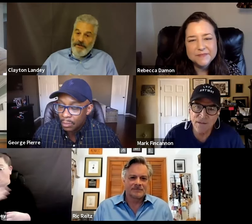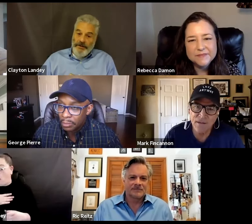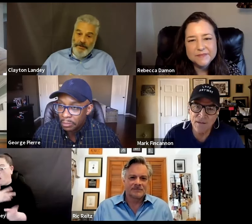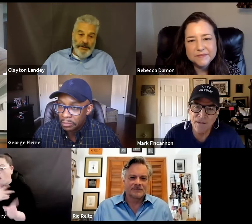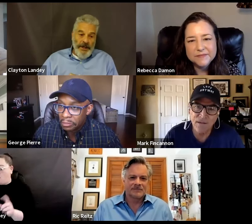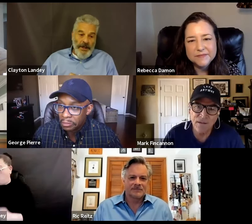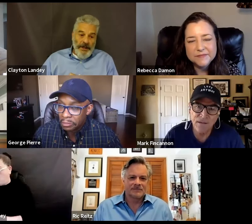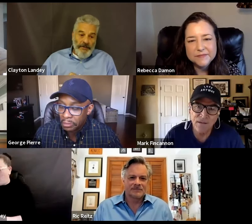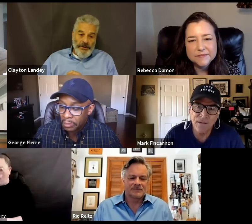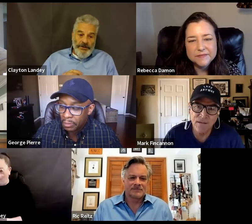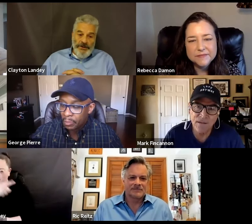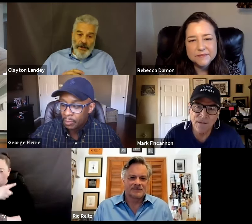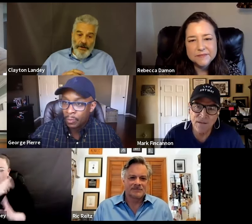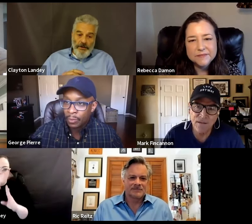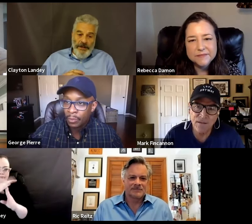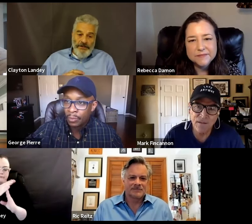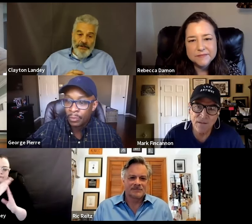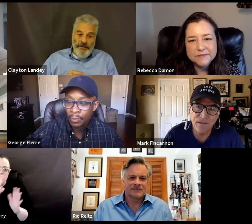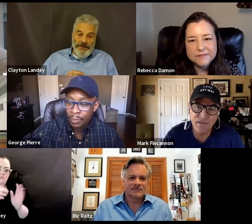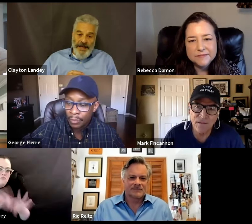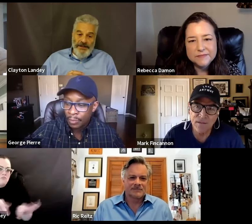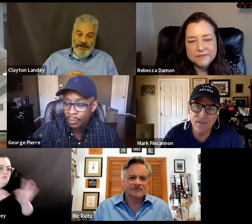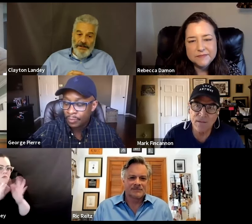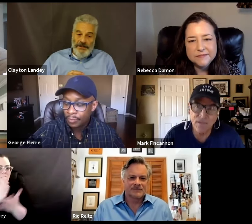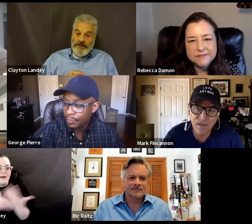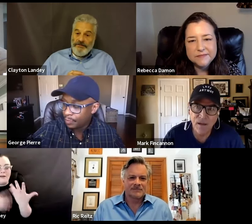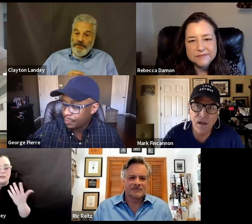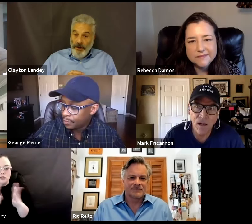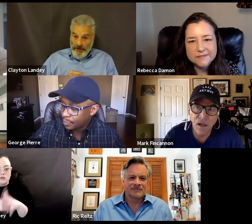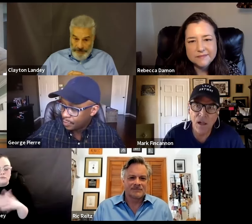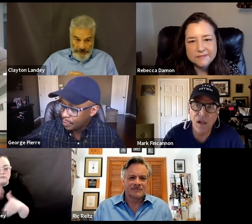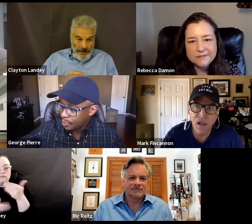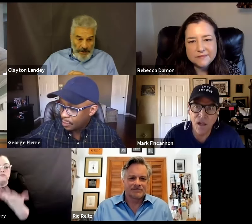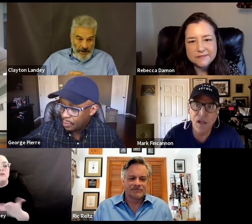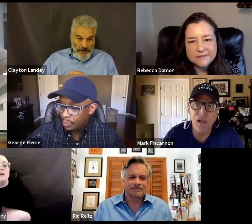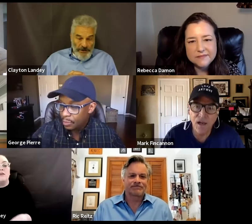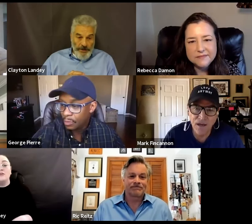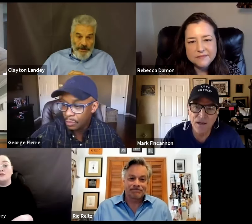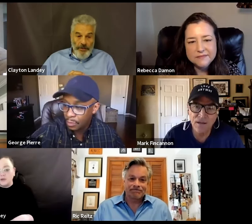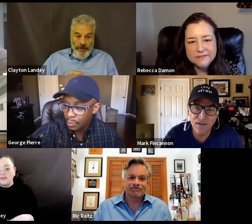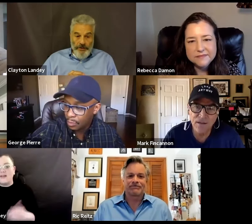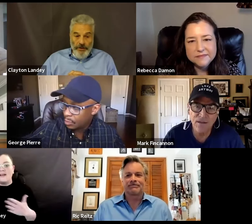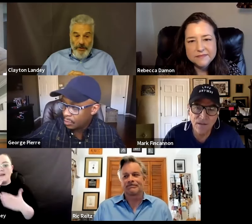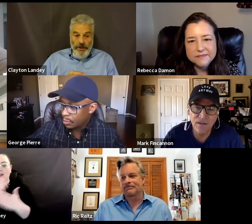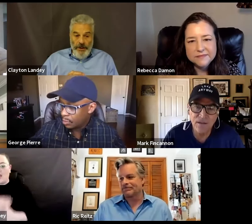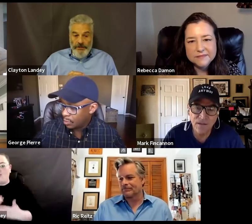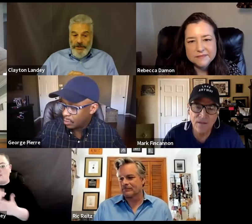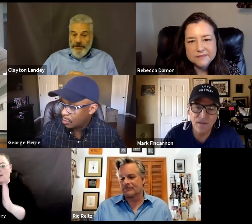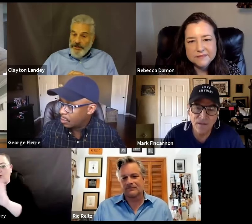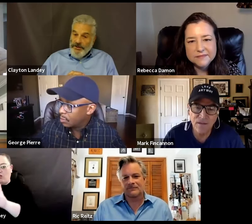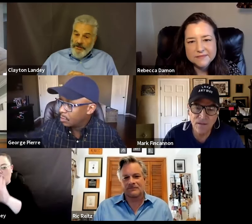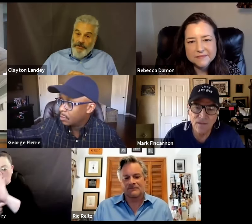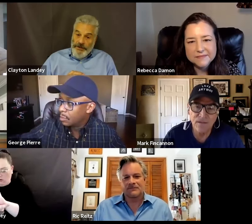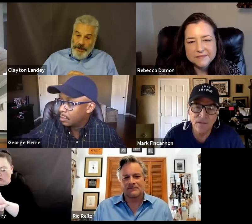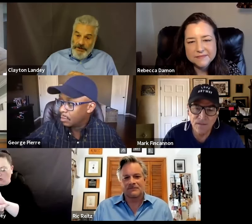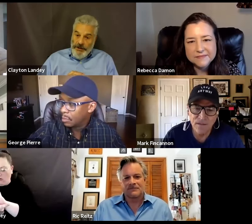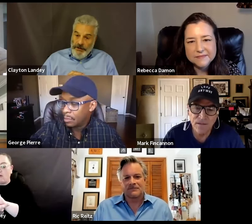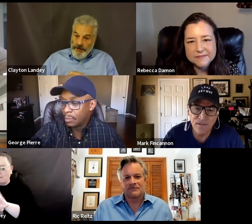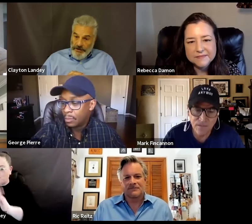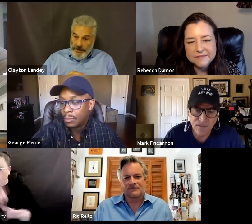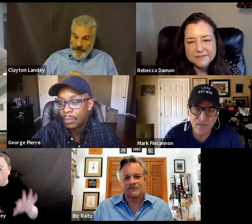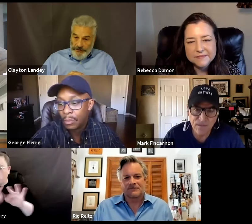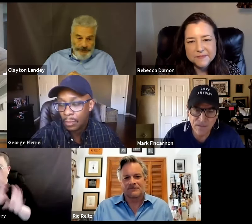in the development of Georgia's current entertainment tax incentive law. Ric's played an important role in the resurgence of